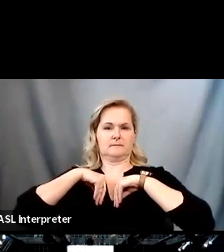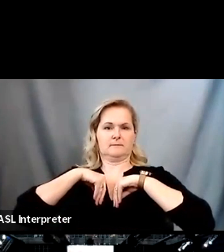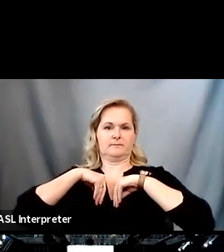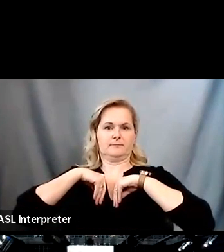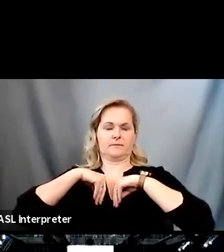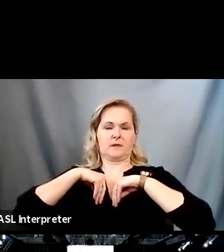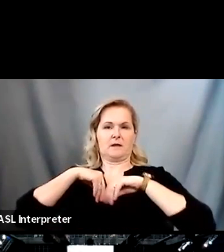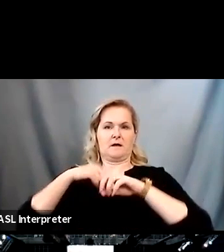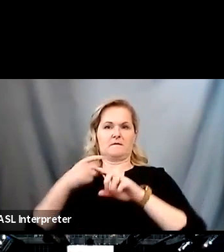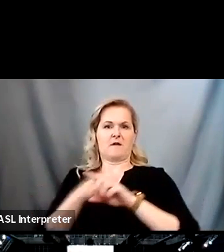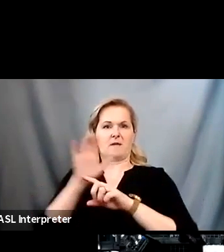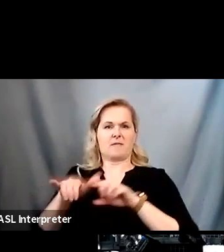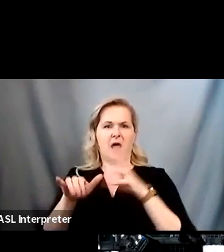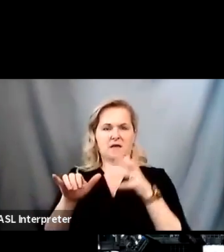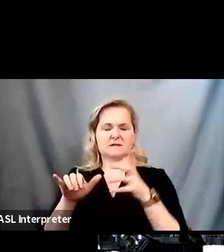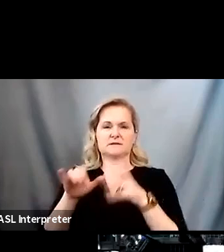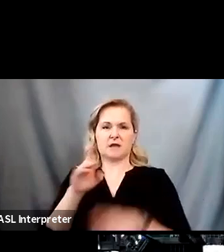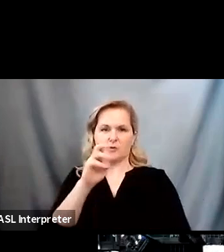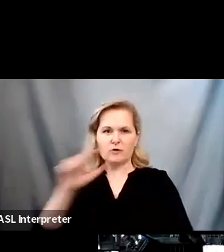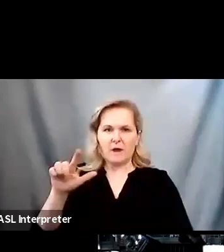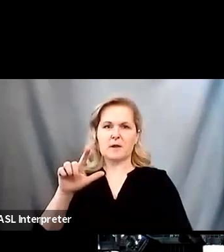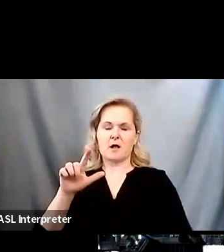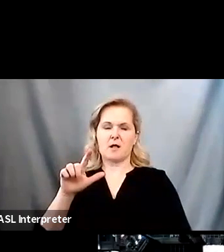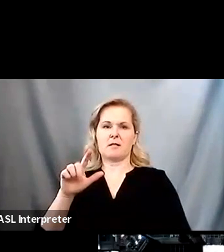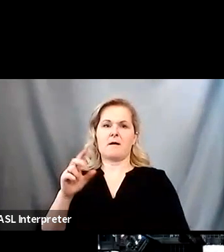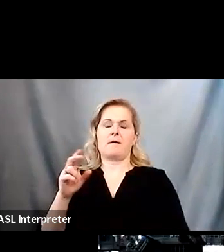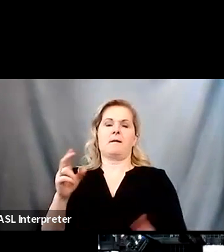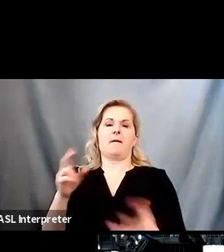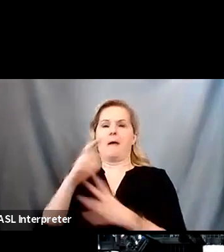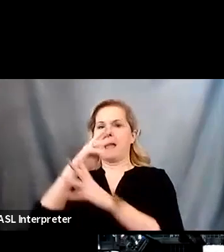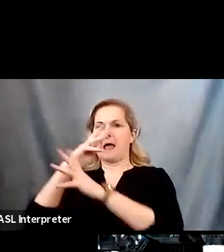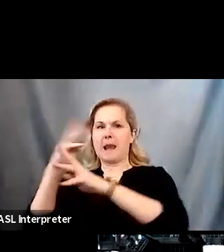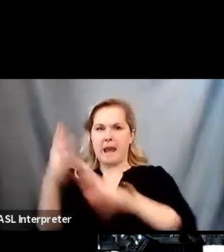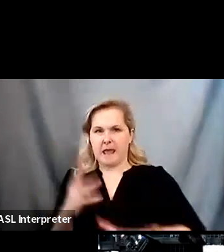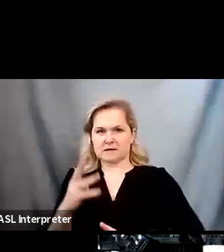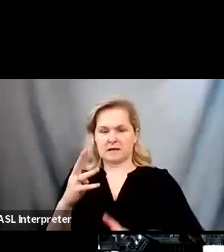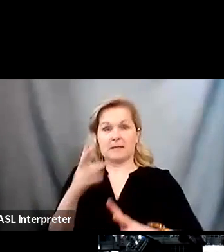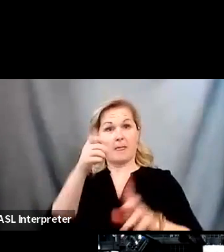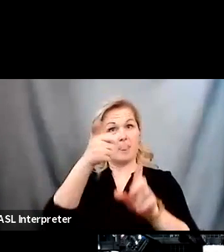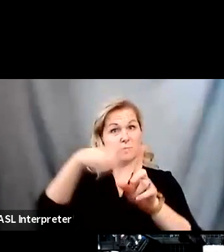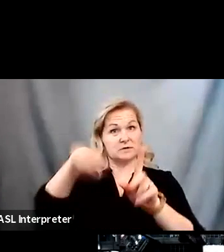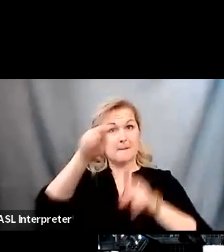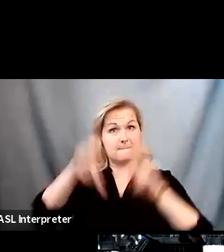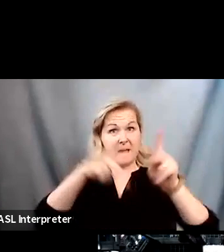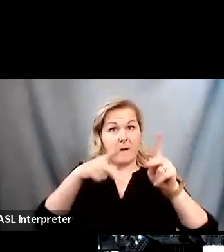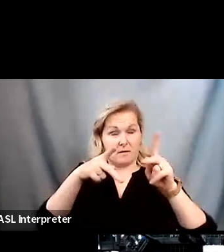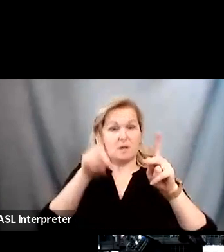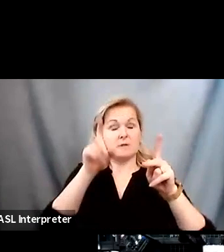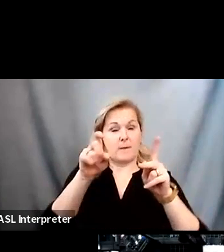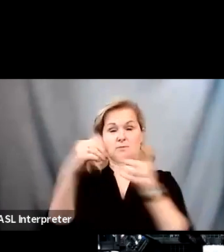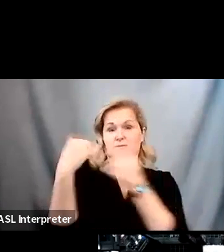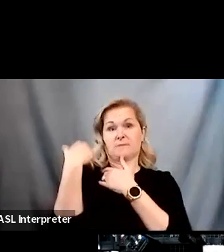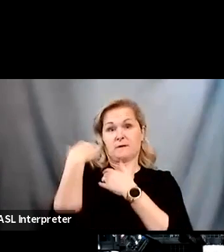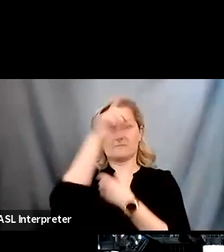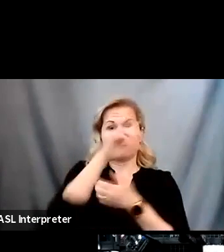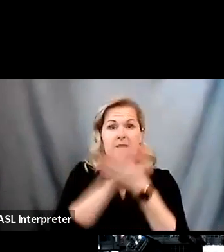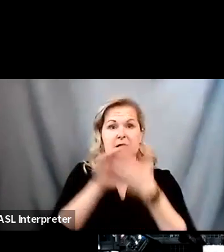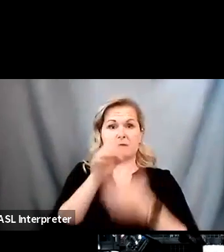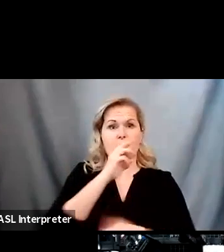the criminal negligence of folks who'd been entrusted with that responsibility of ensuring clean water for their community.